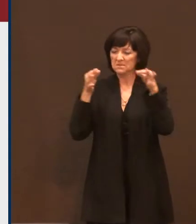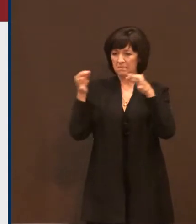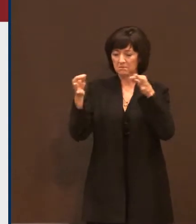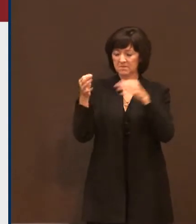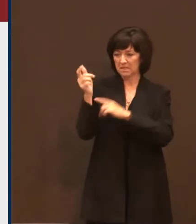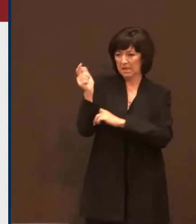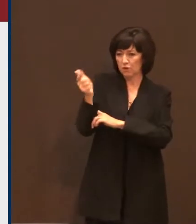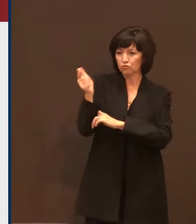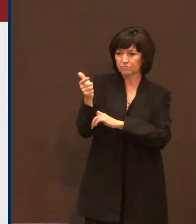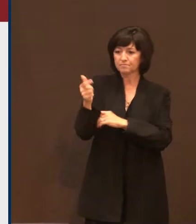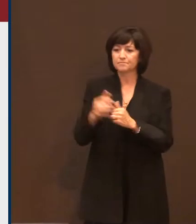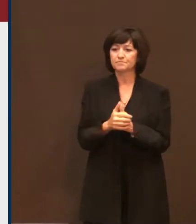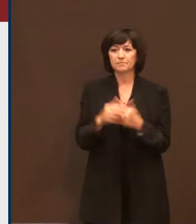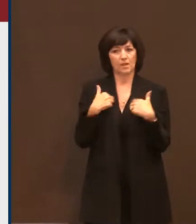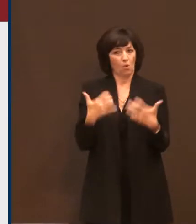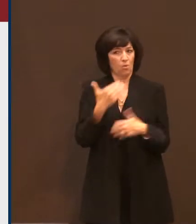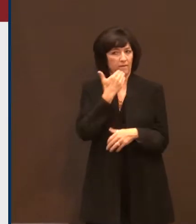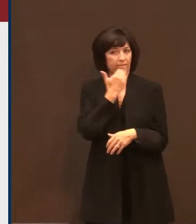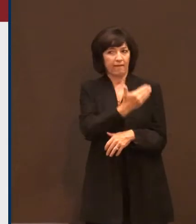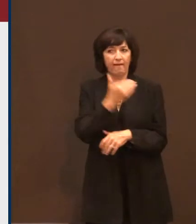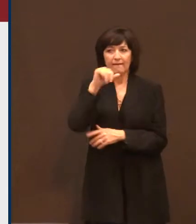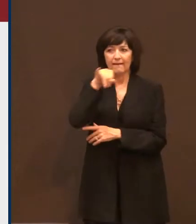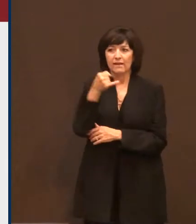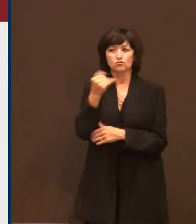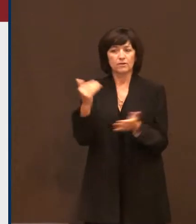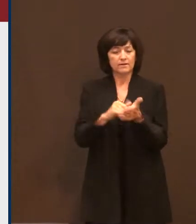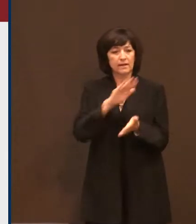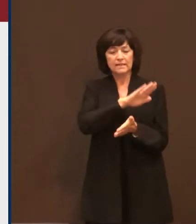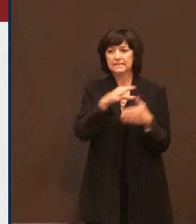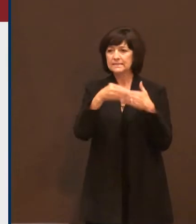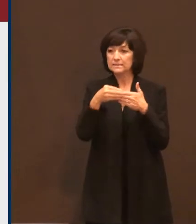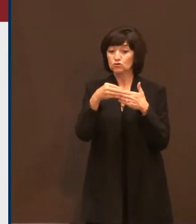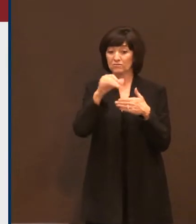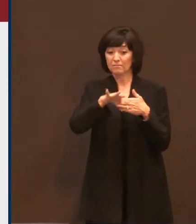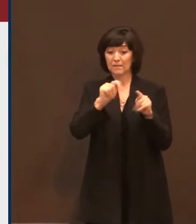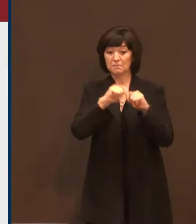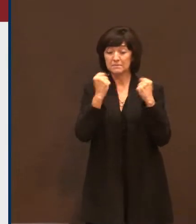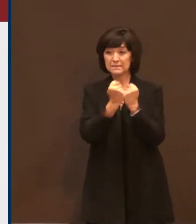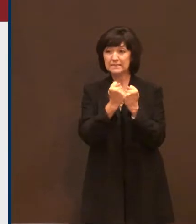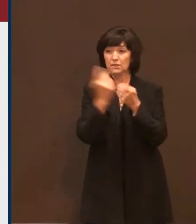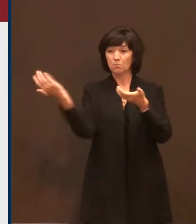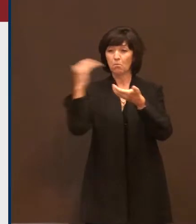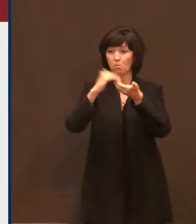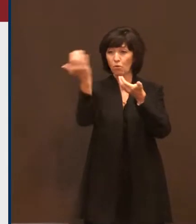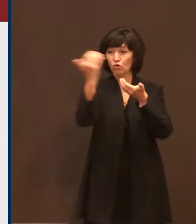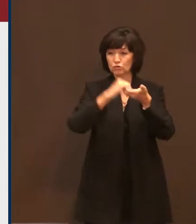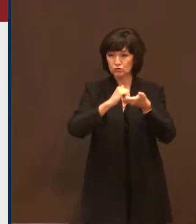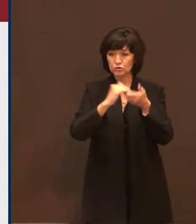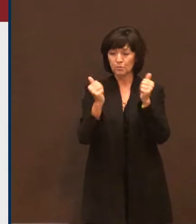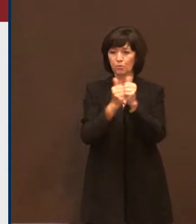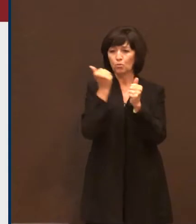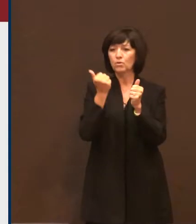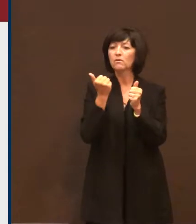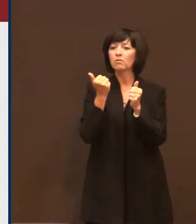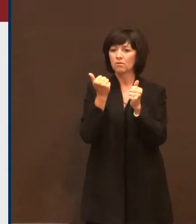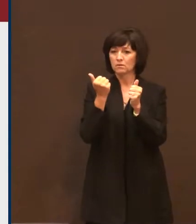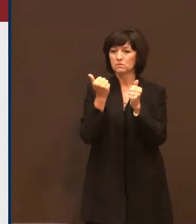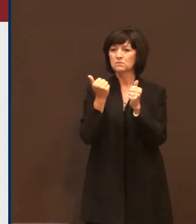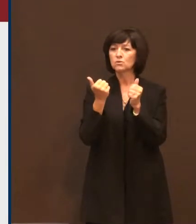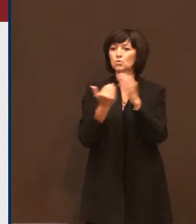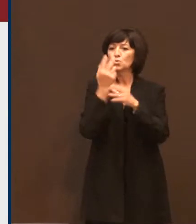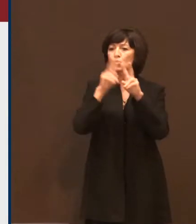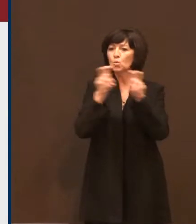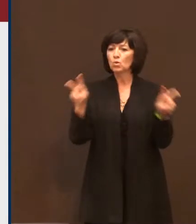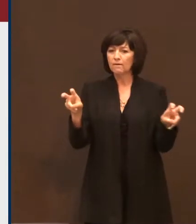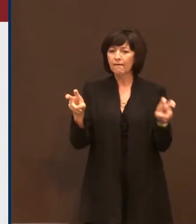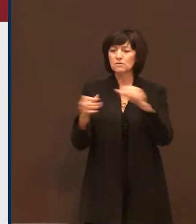later. I want to thank AJ again for his leadership of that team, partnership with Newcastle County and cases up